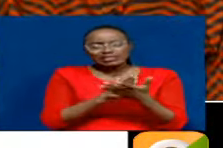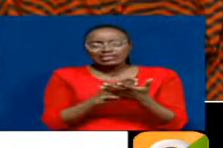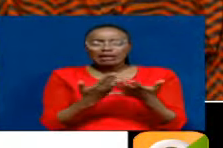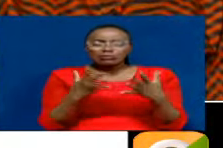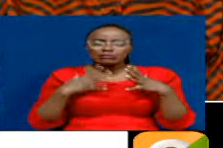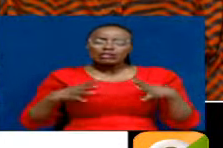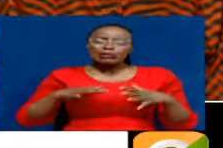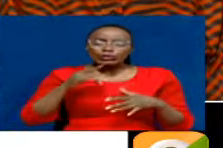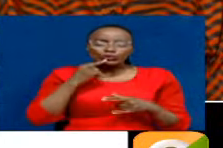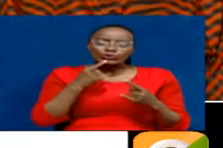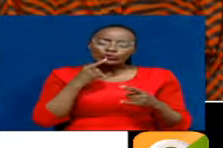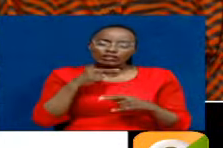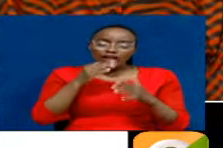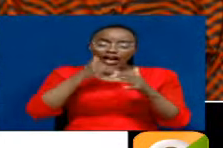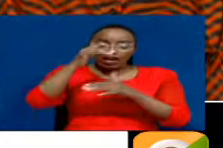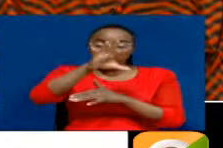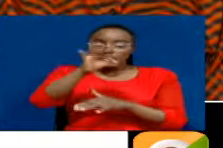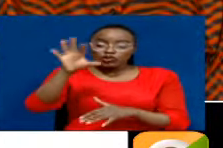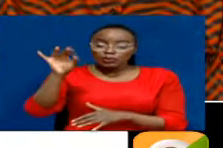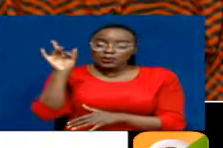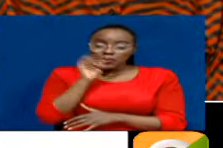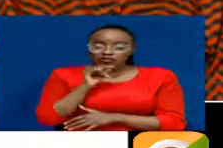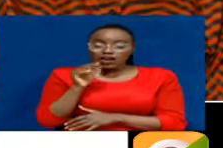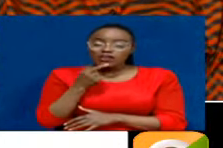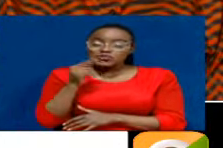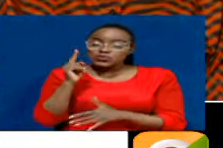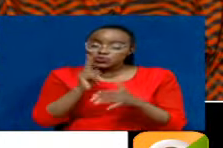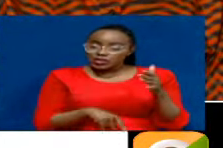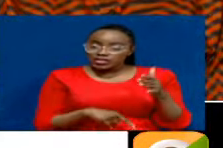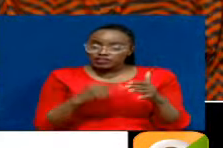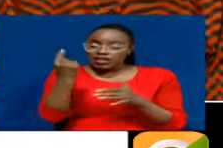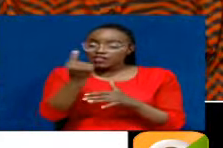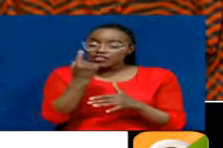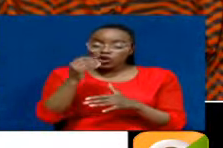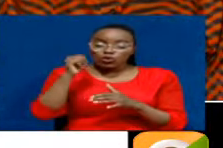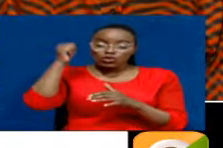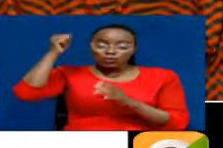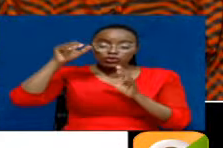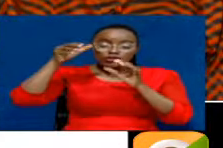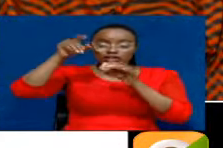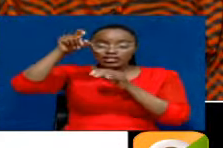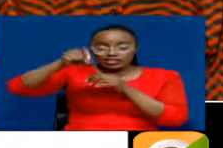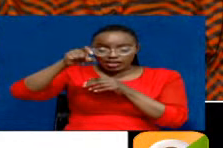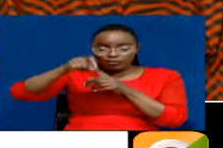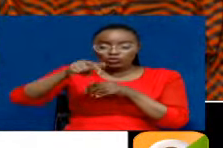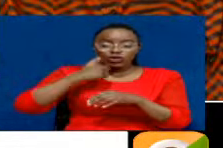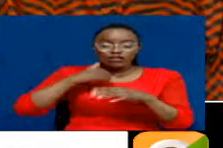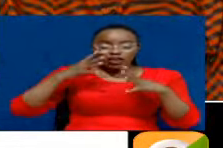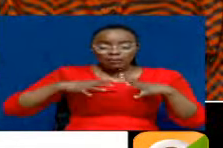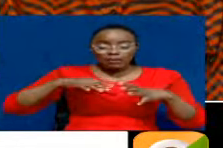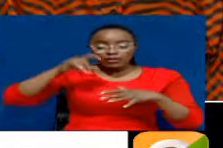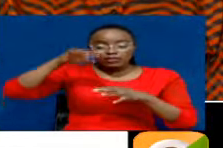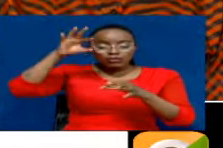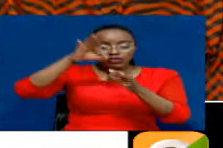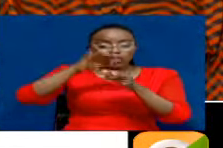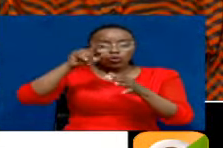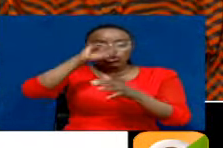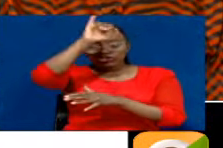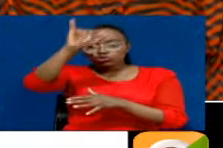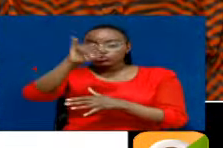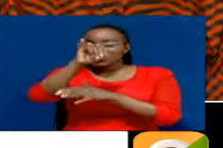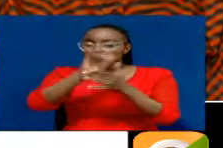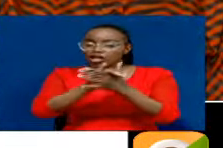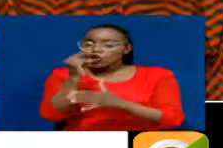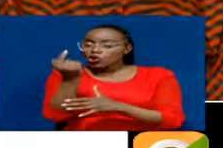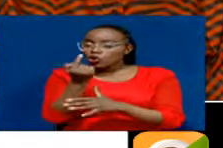either way, after the nominations, we were told that the only party that should have been, you know, people should be elected is on Jubilee